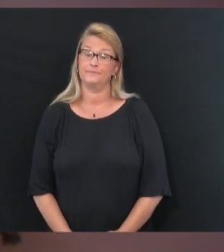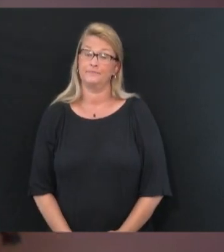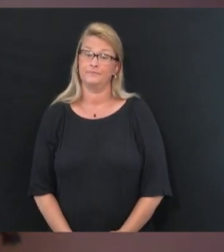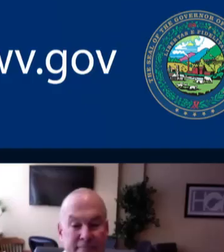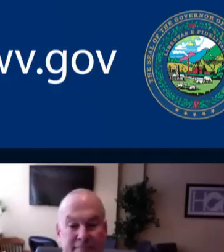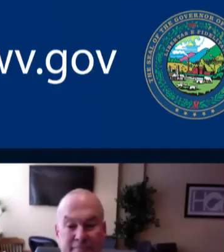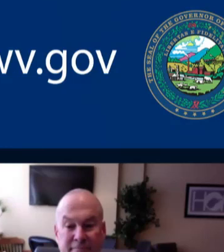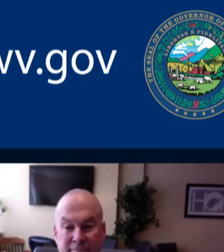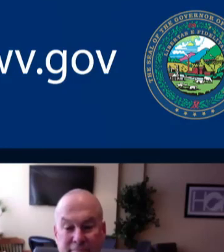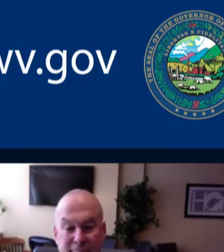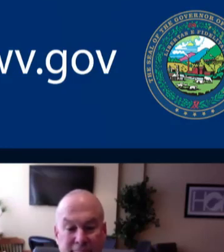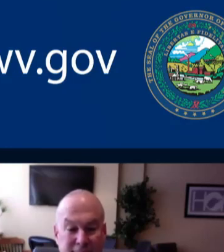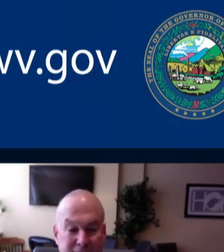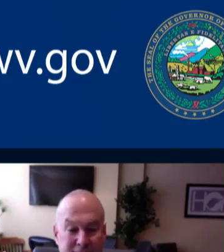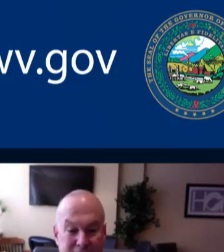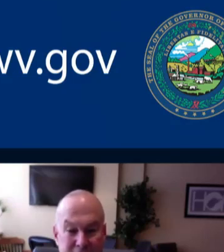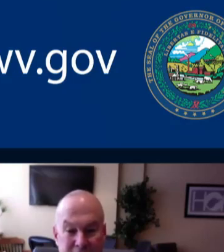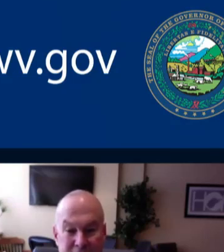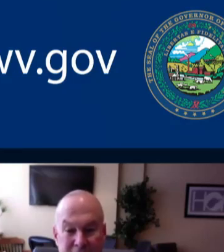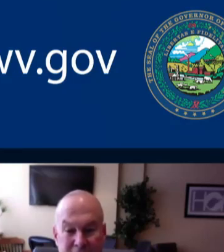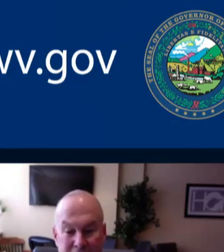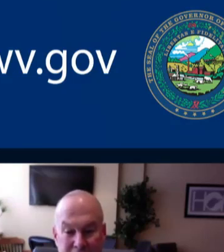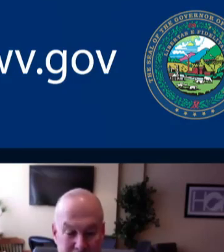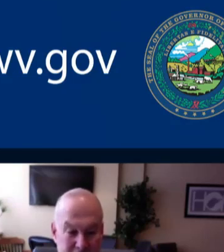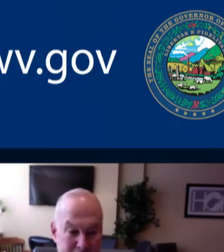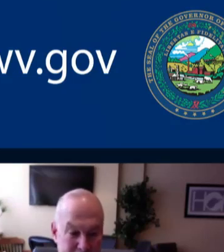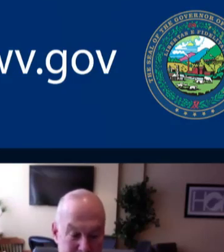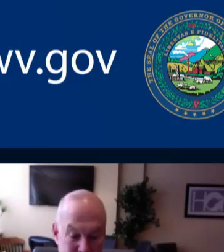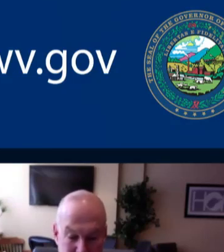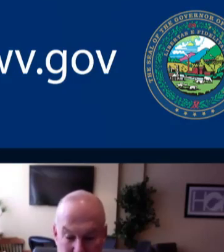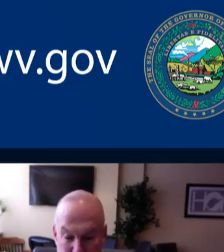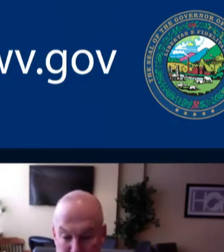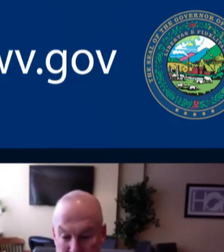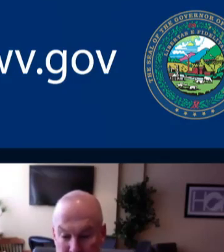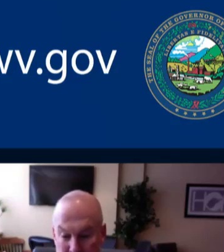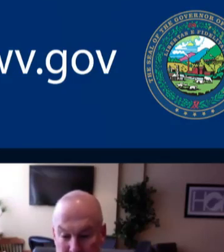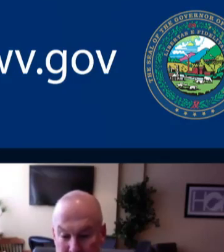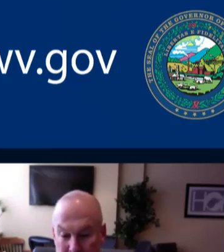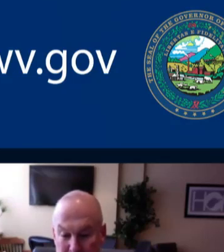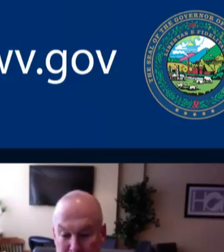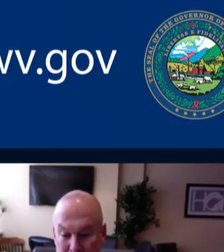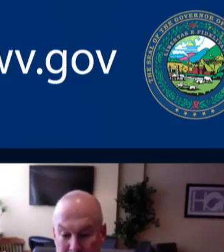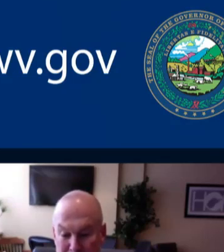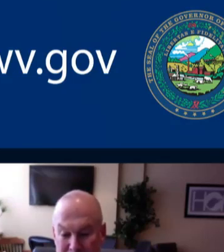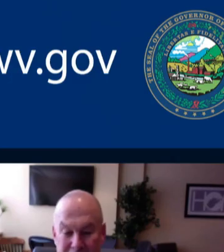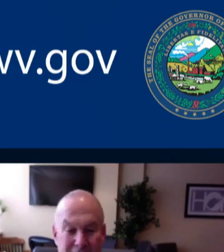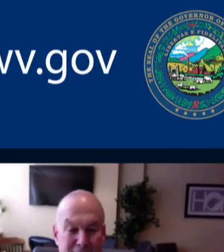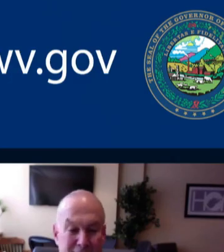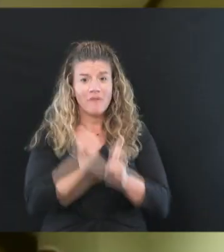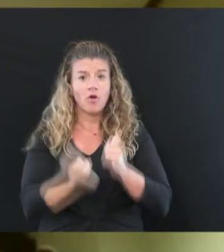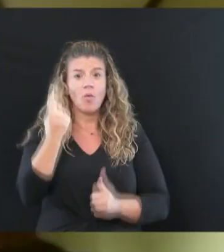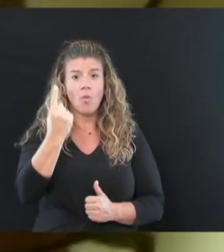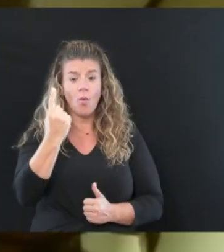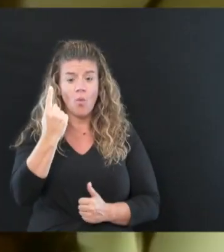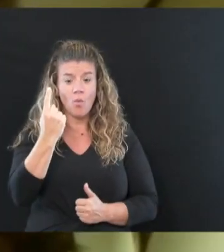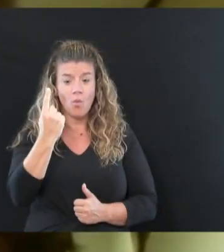All right, thank you, Taylor. Next, we'll go to Phil Kabler with the Charleston Gazette-Mail. Hello, everyone. Well,